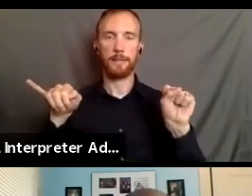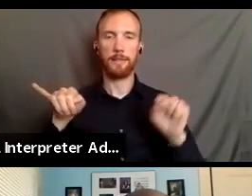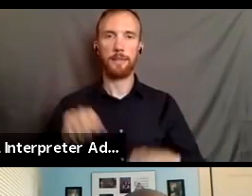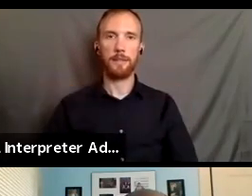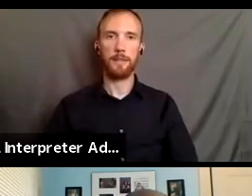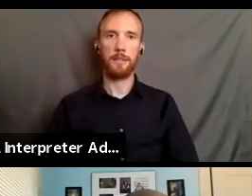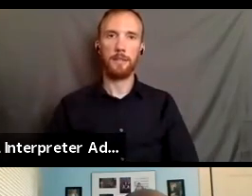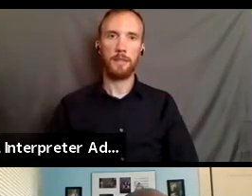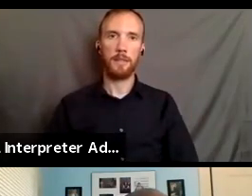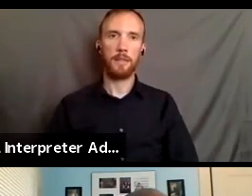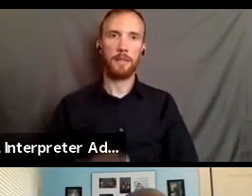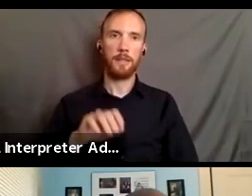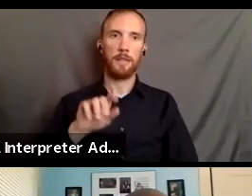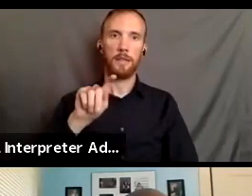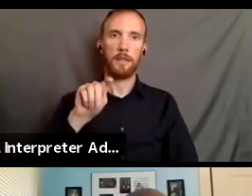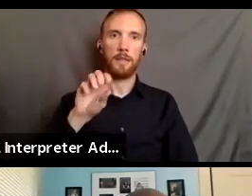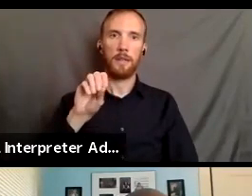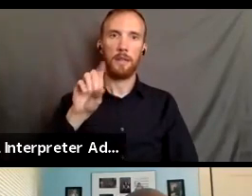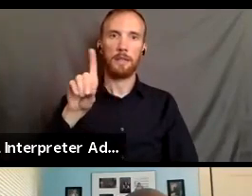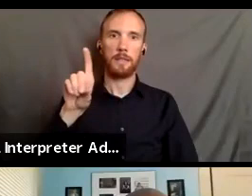remember ted breland